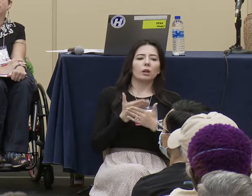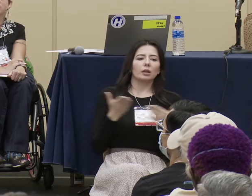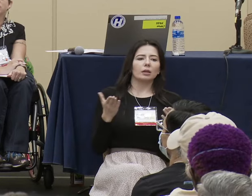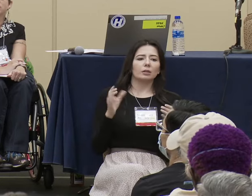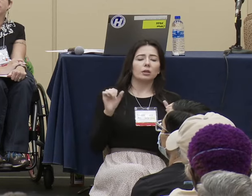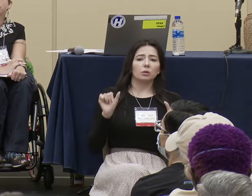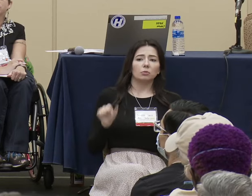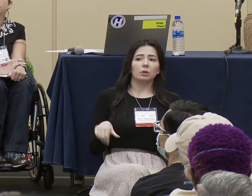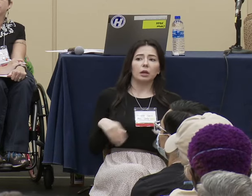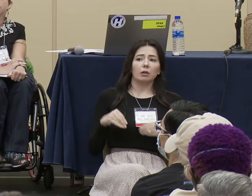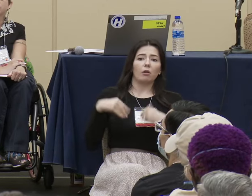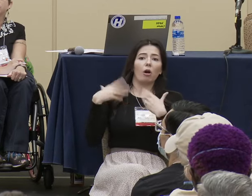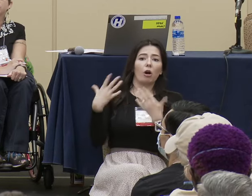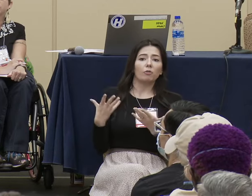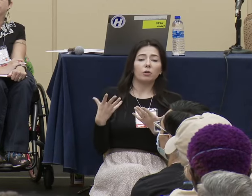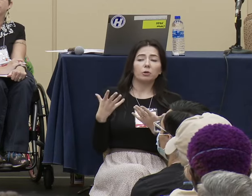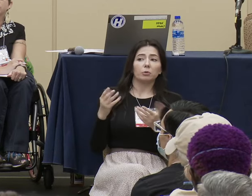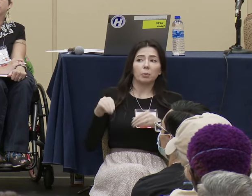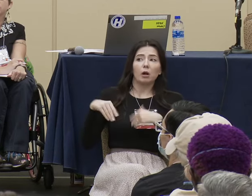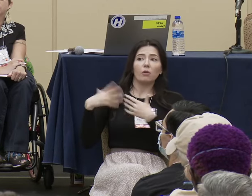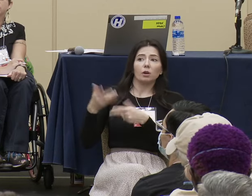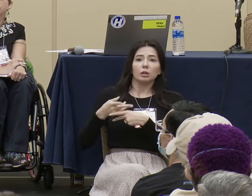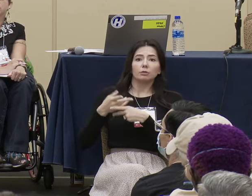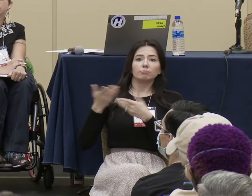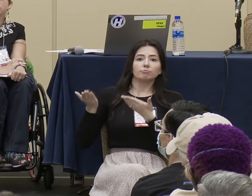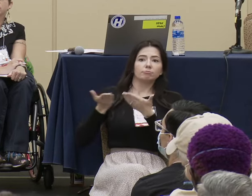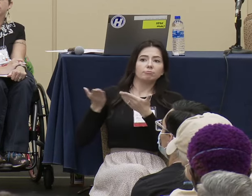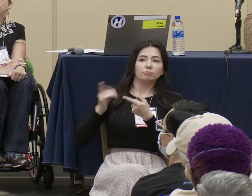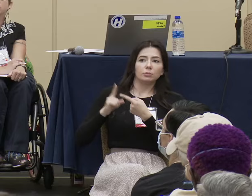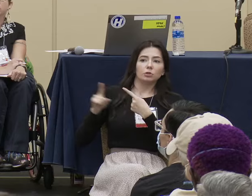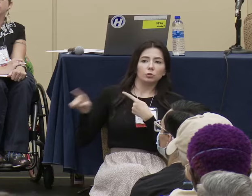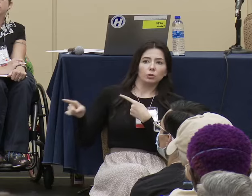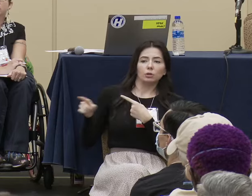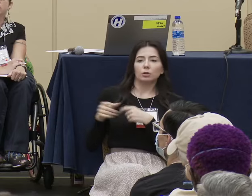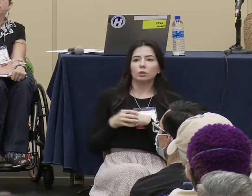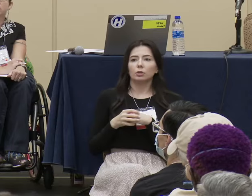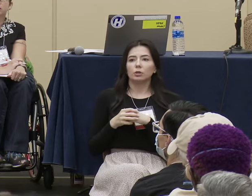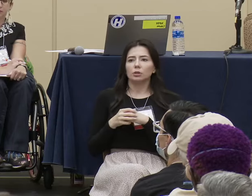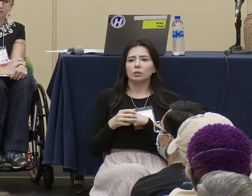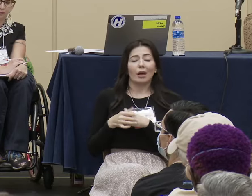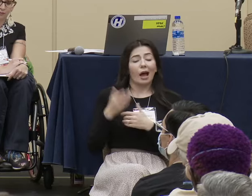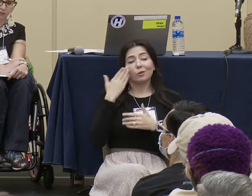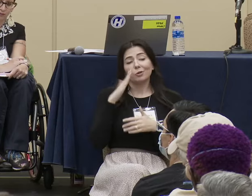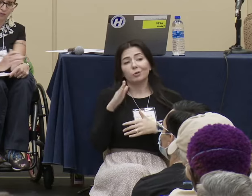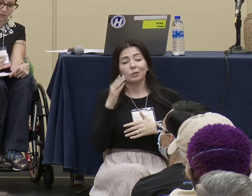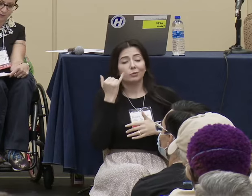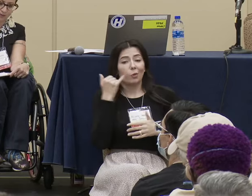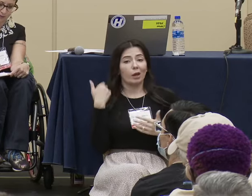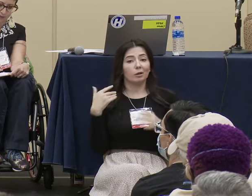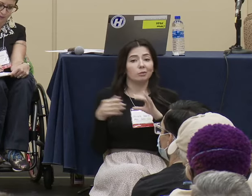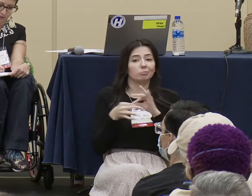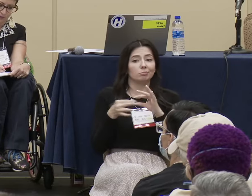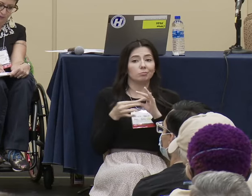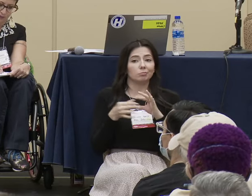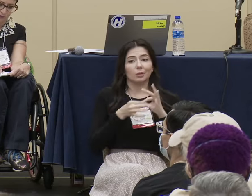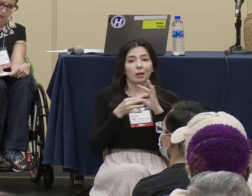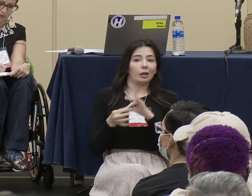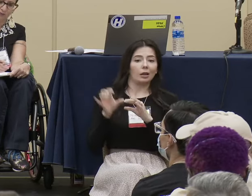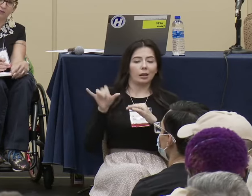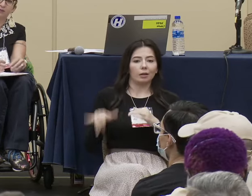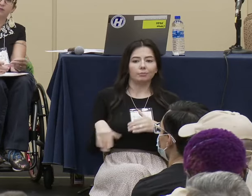could offer. And so I'm just thinking about these sorts of things, if you have stuff to say on all of that. Thank you.